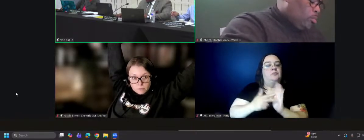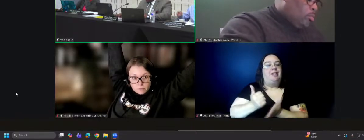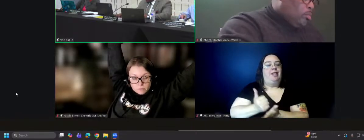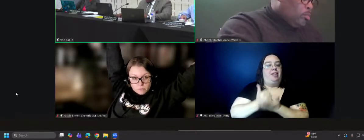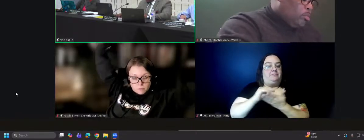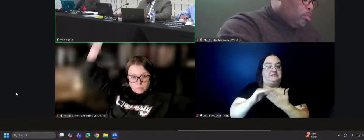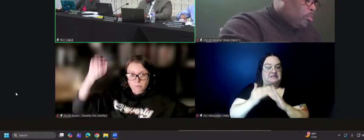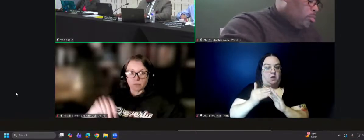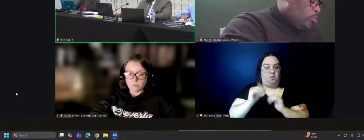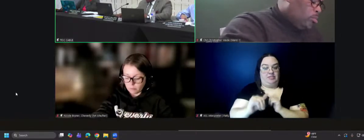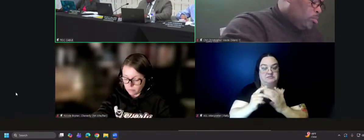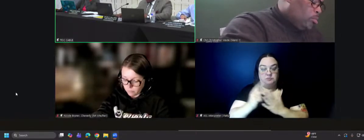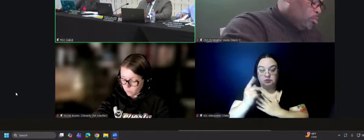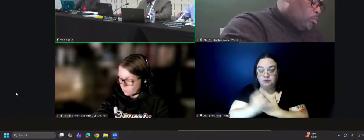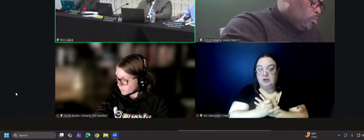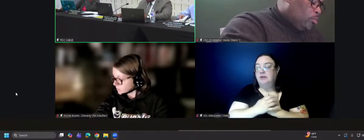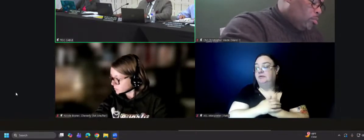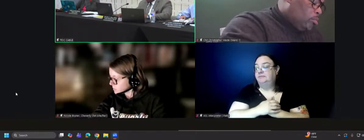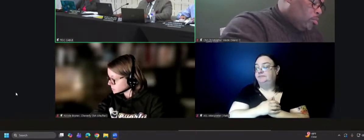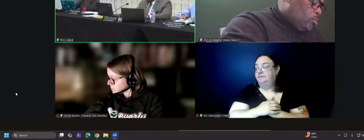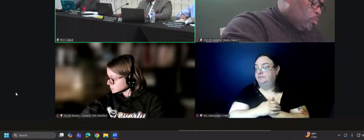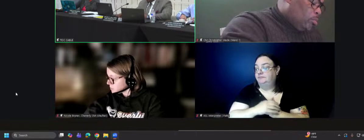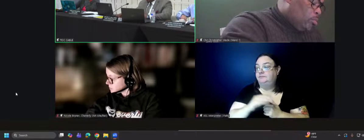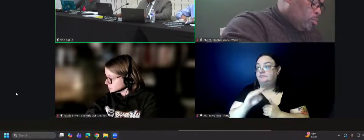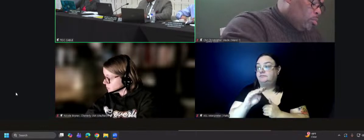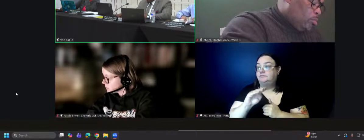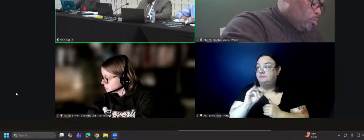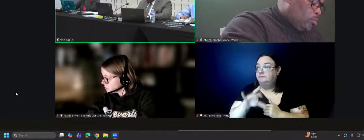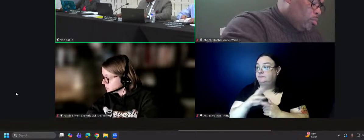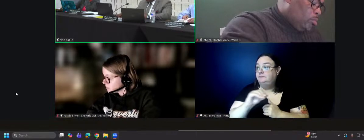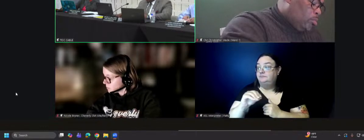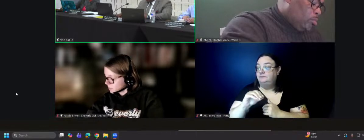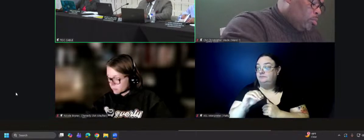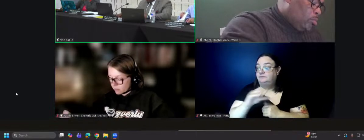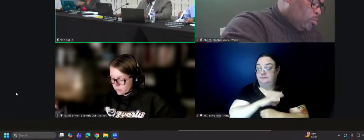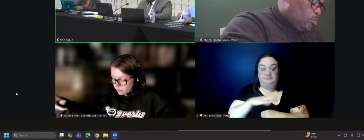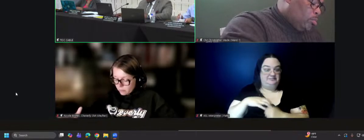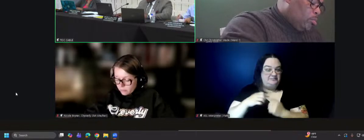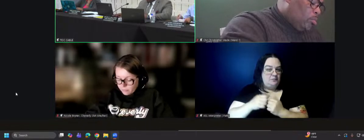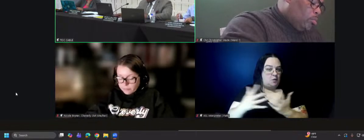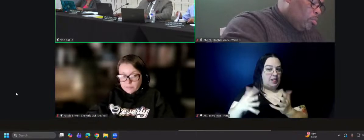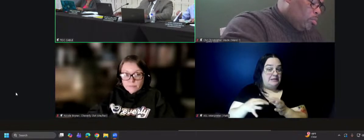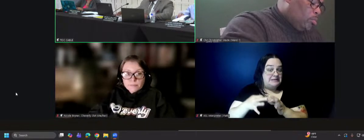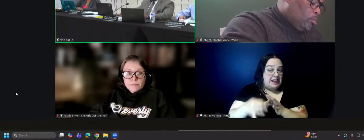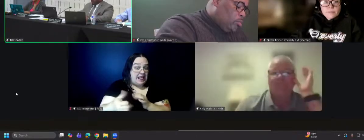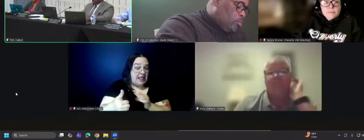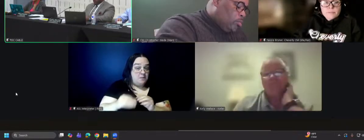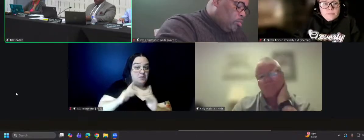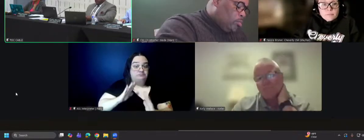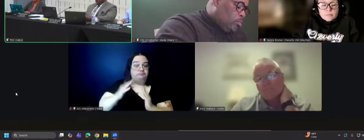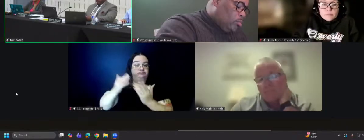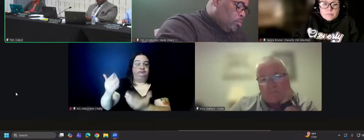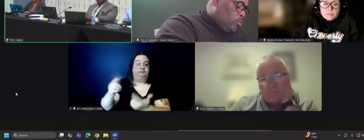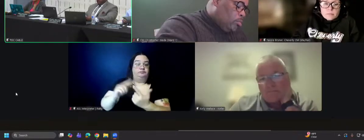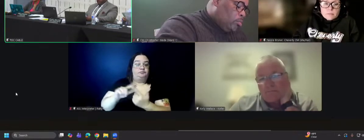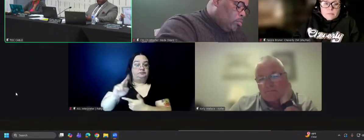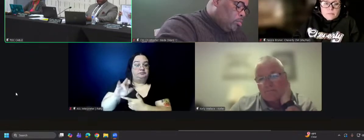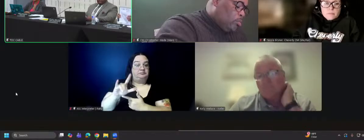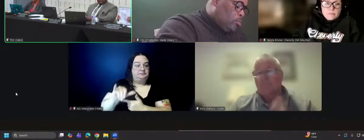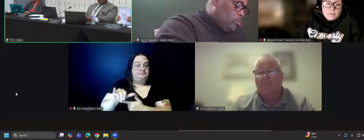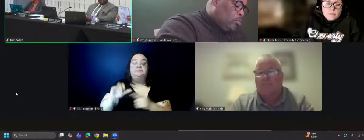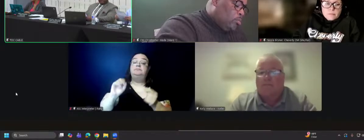So, Mayor and Council, without further ado, I'll turn it over to Kelly. Thank you. Go ahead,